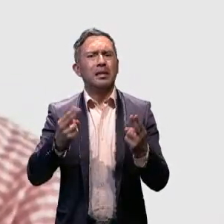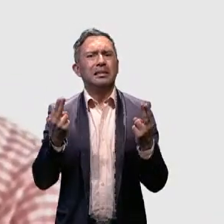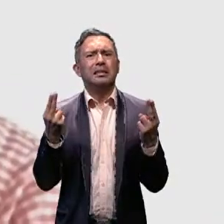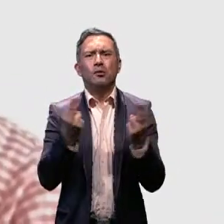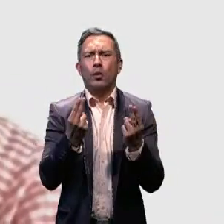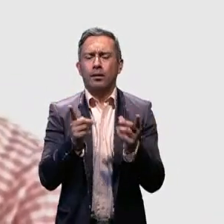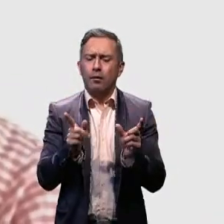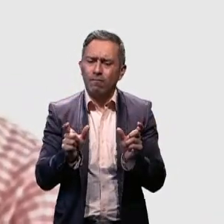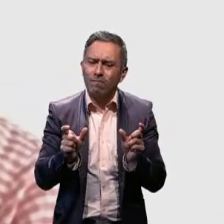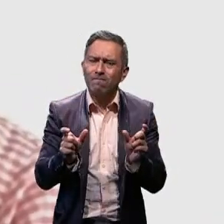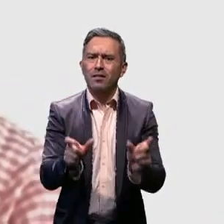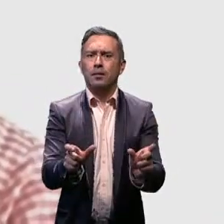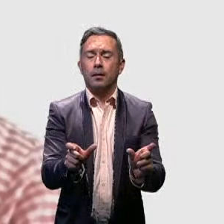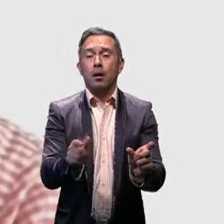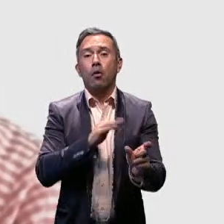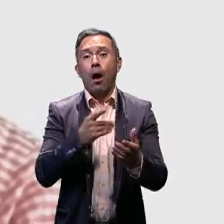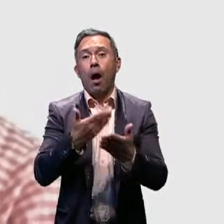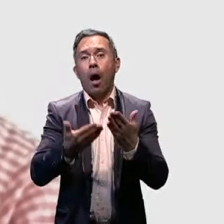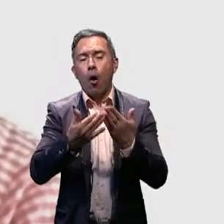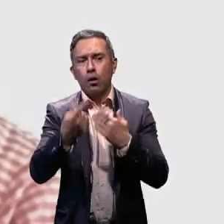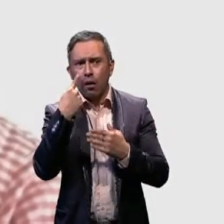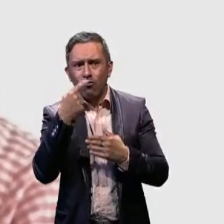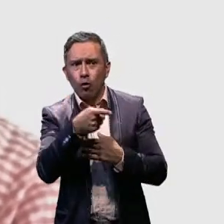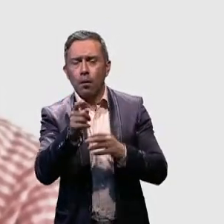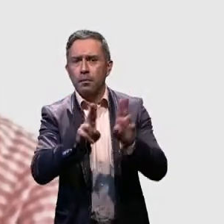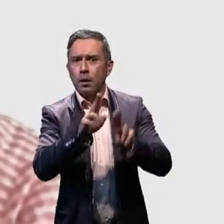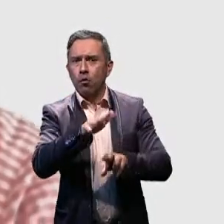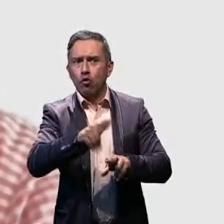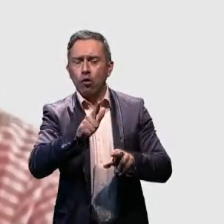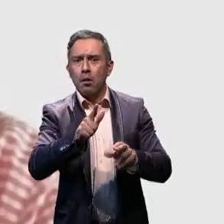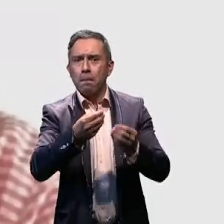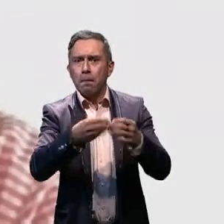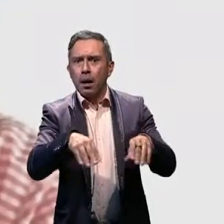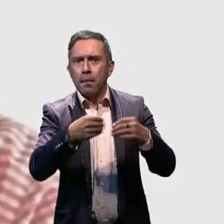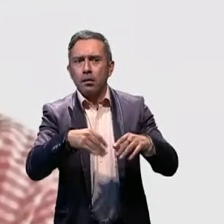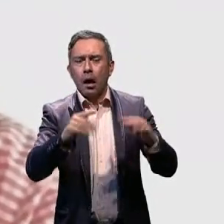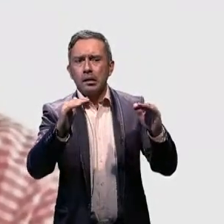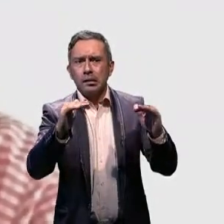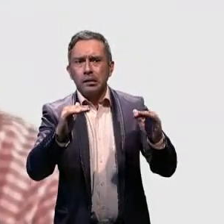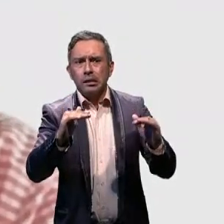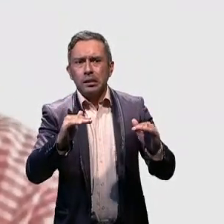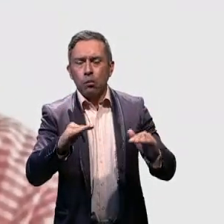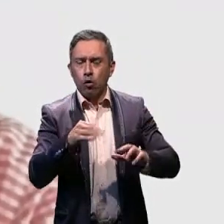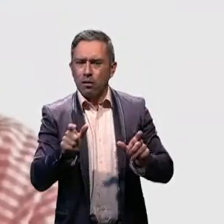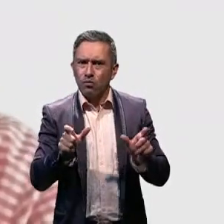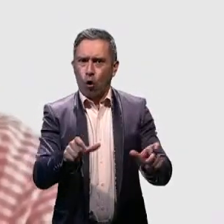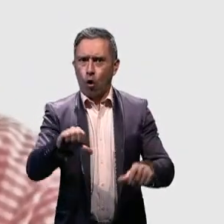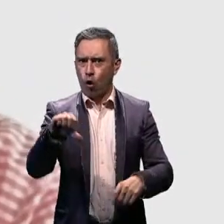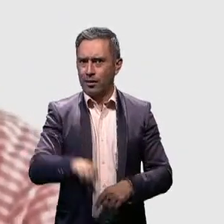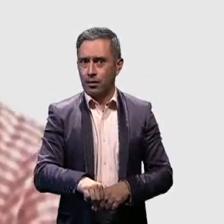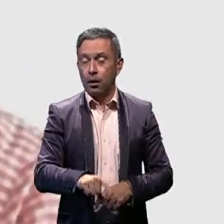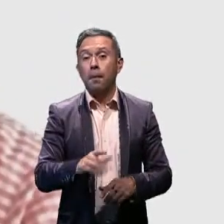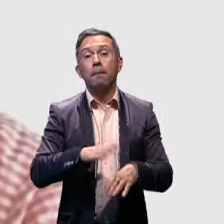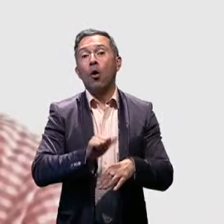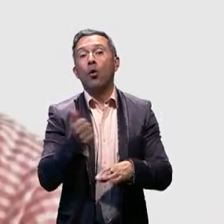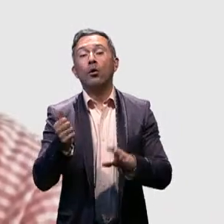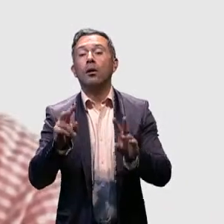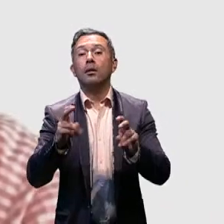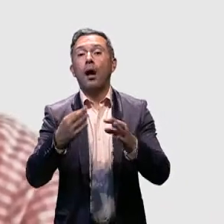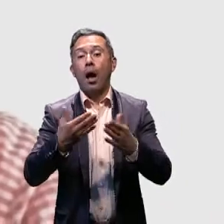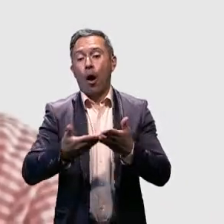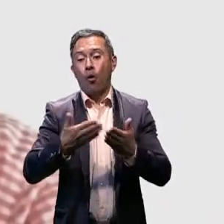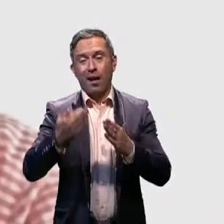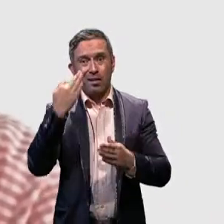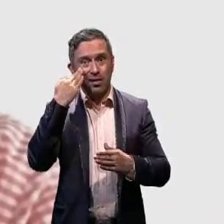demanding contention actions that have to be immediate, because the democratic deterioration is